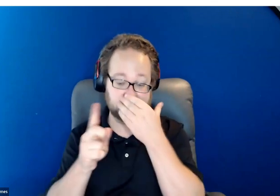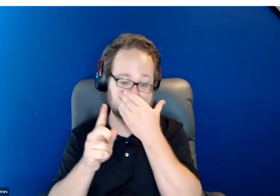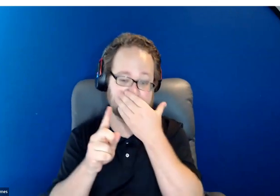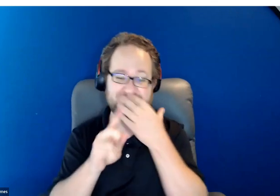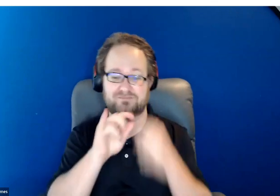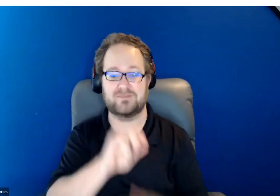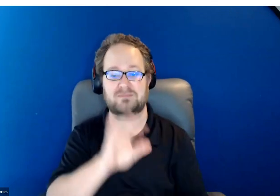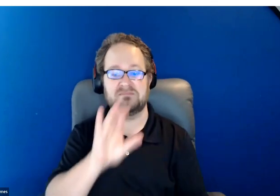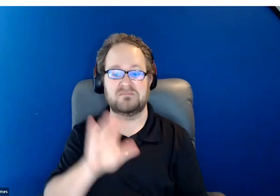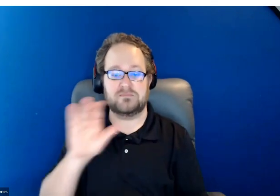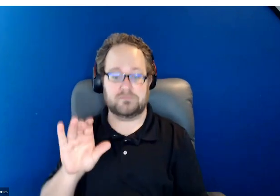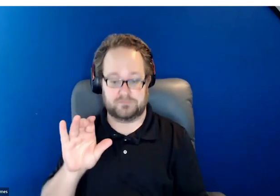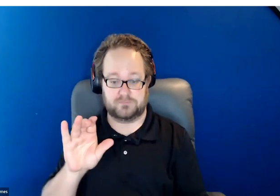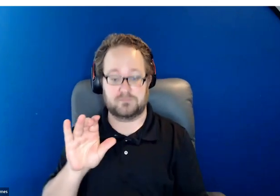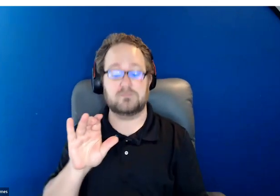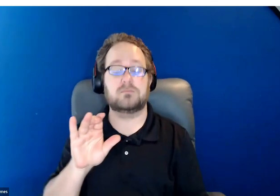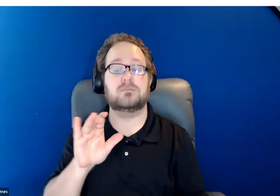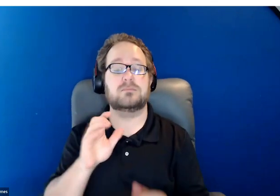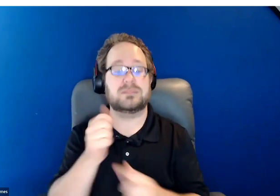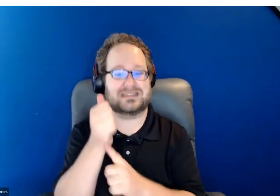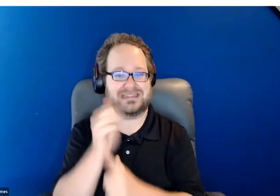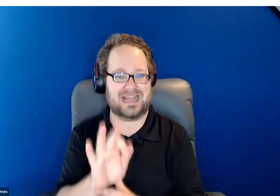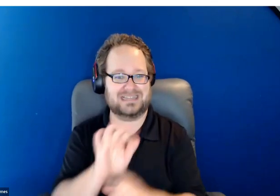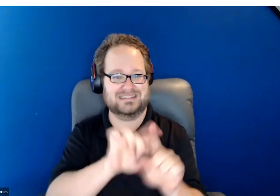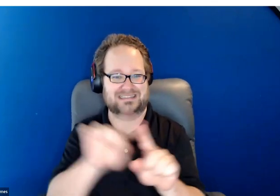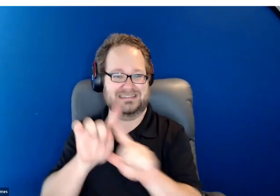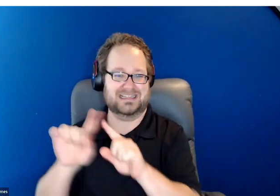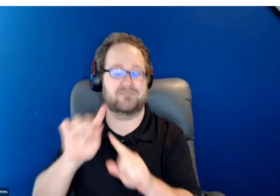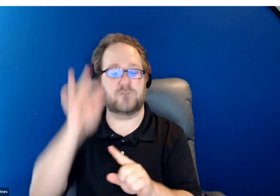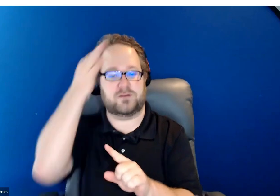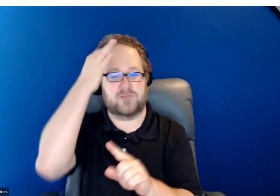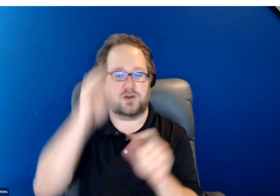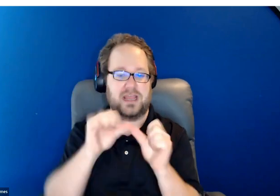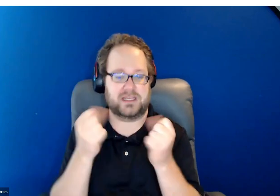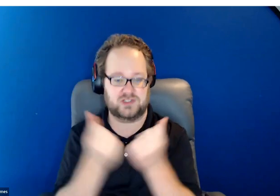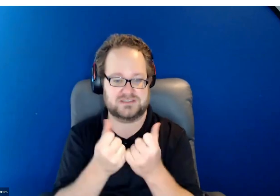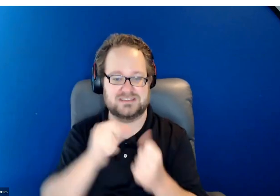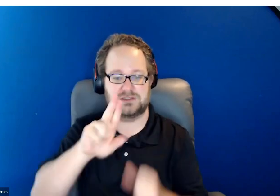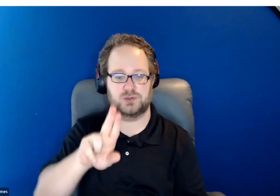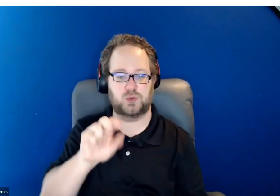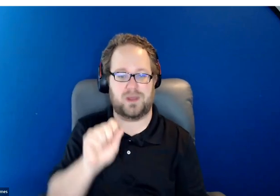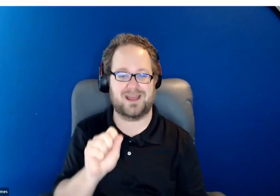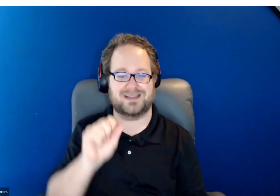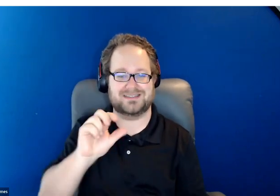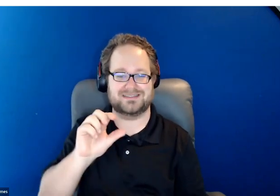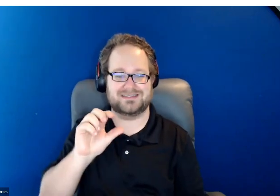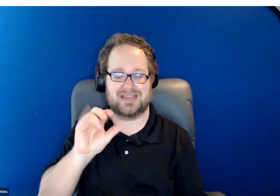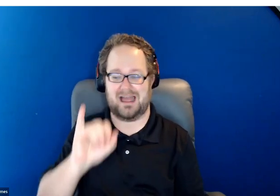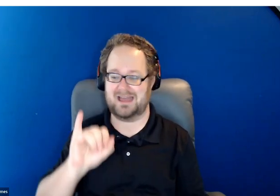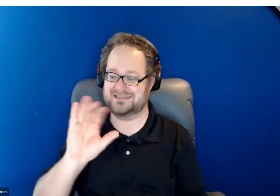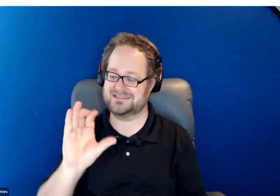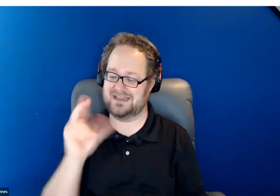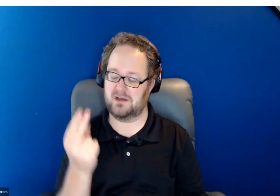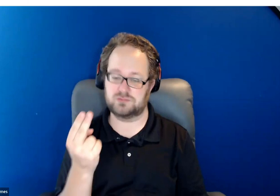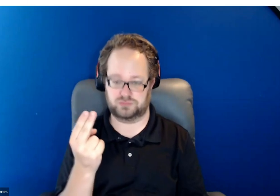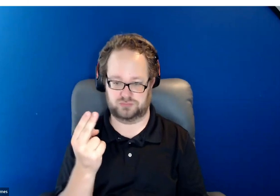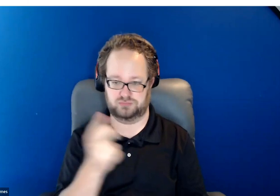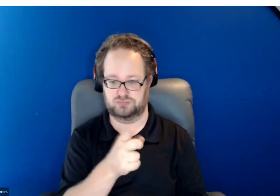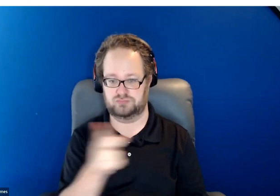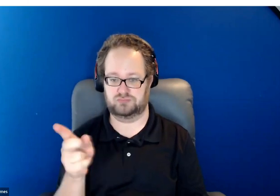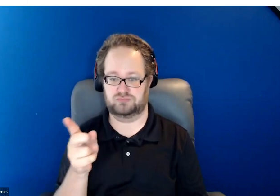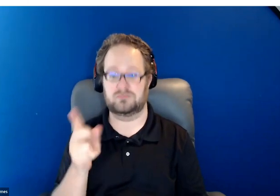of 19 federal agencies and coordinates the federal response to homelessness. In